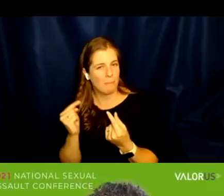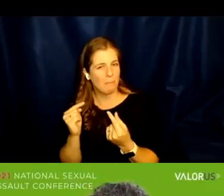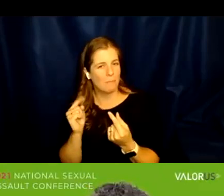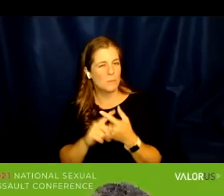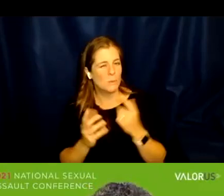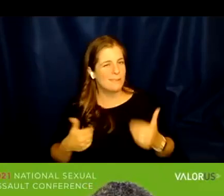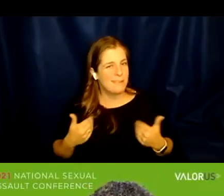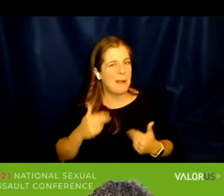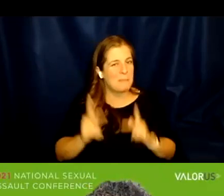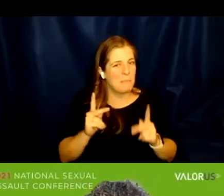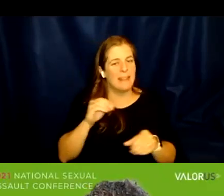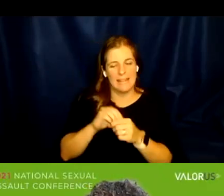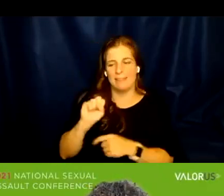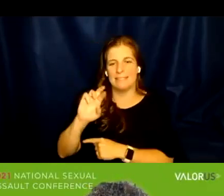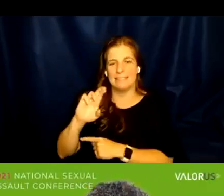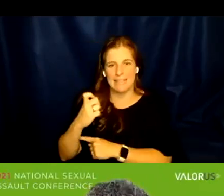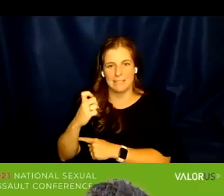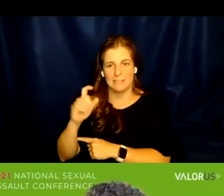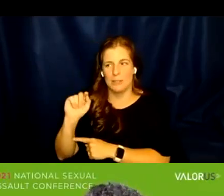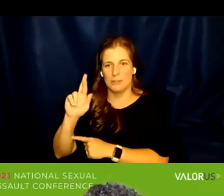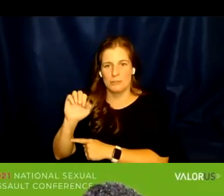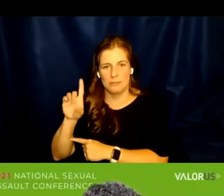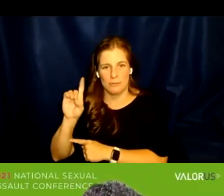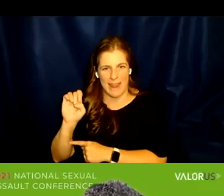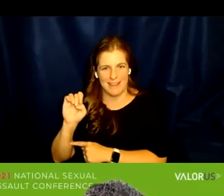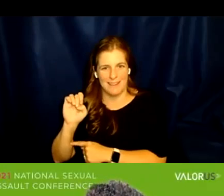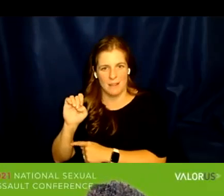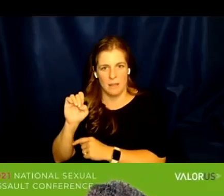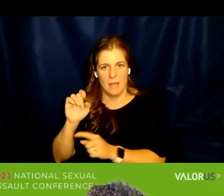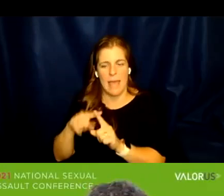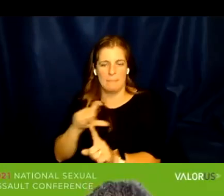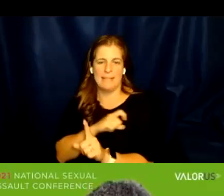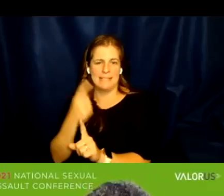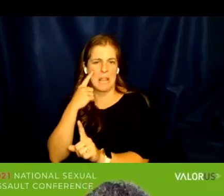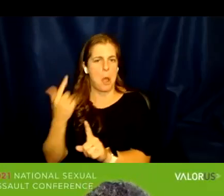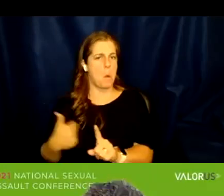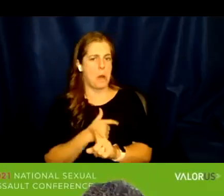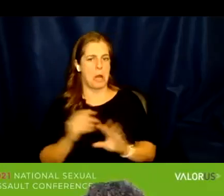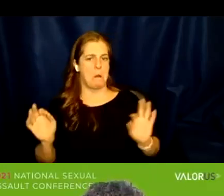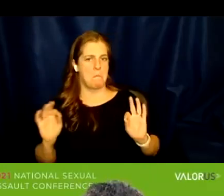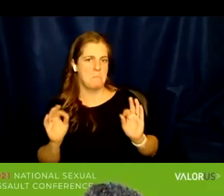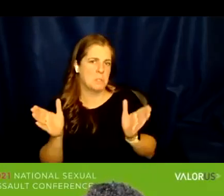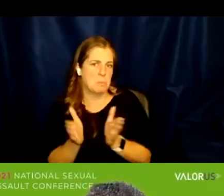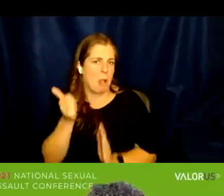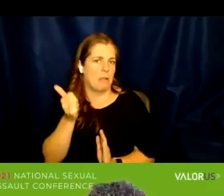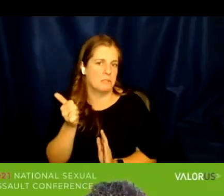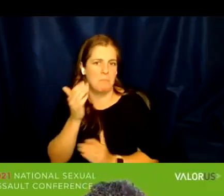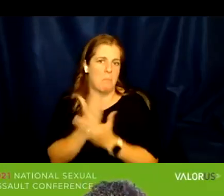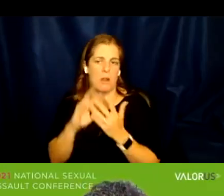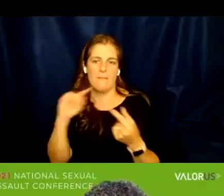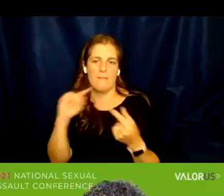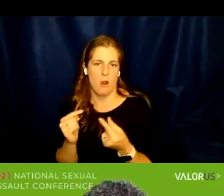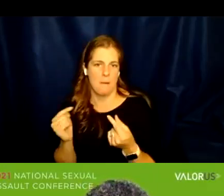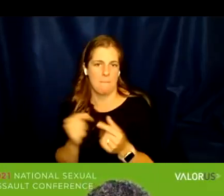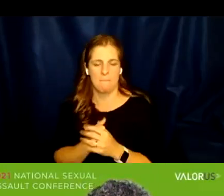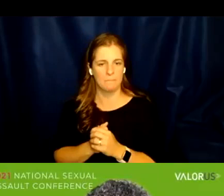to address harm by people who they describe as the smallest piece of harm, the people we think of as, you know, the perpetrators, the people we